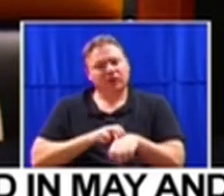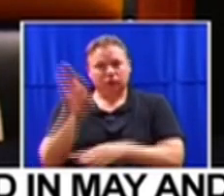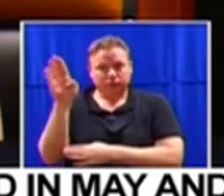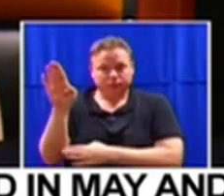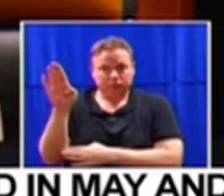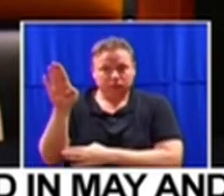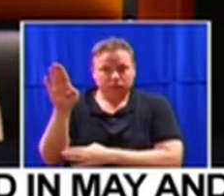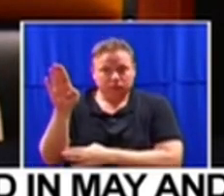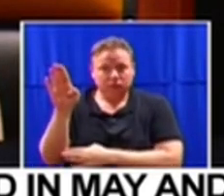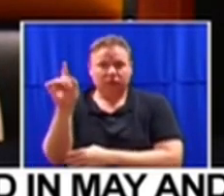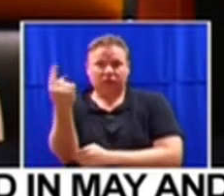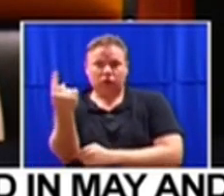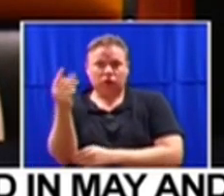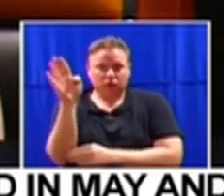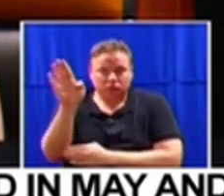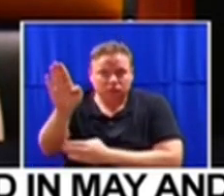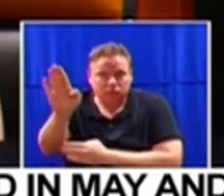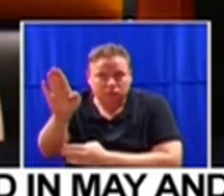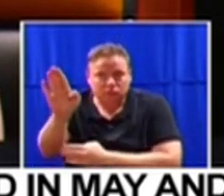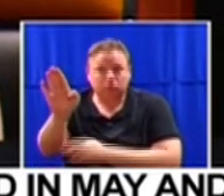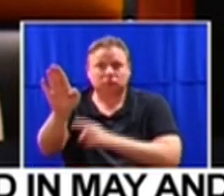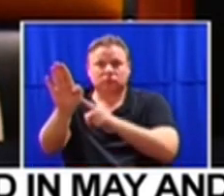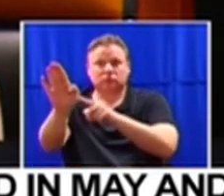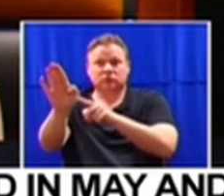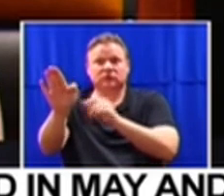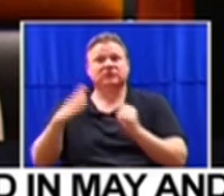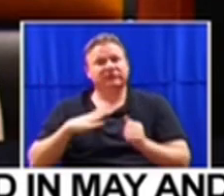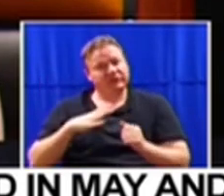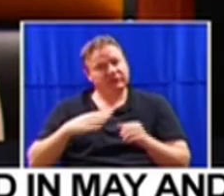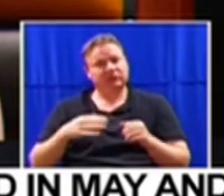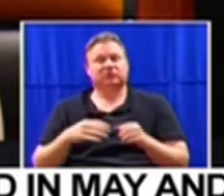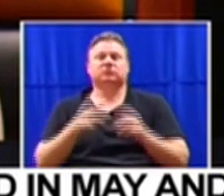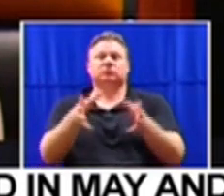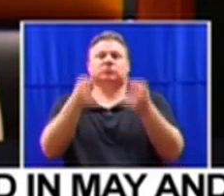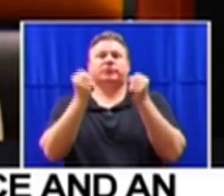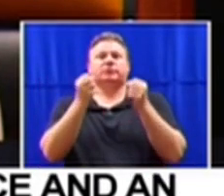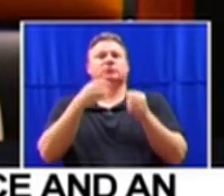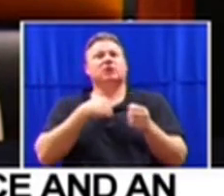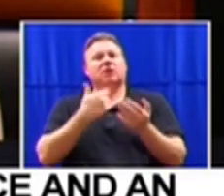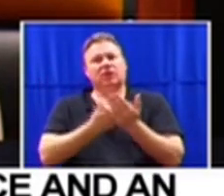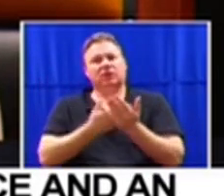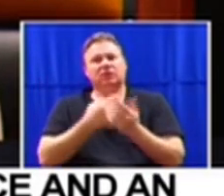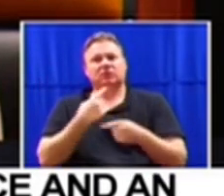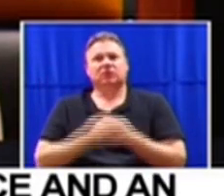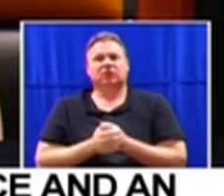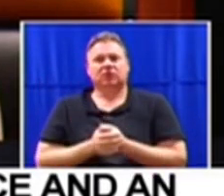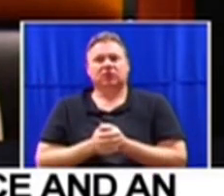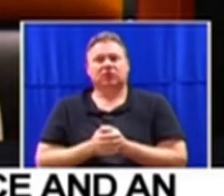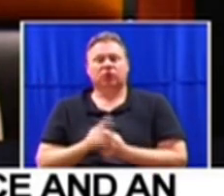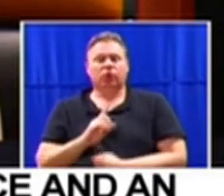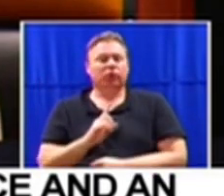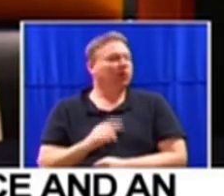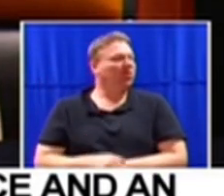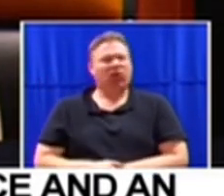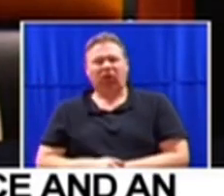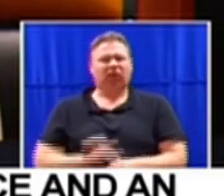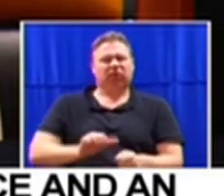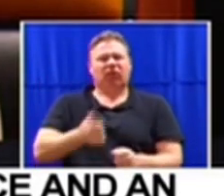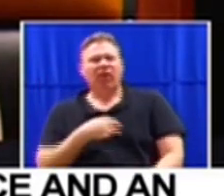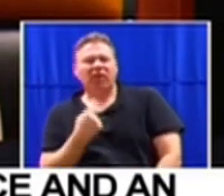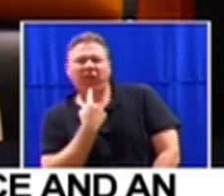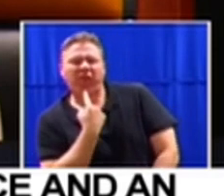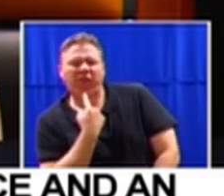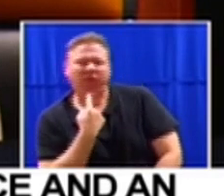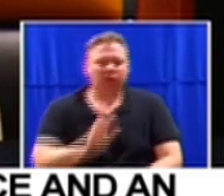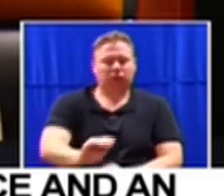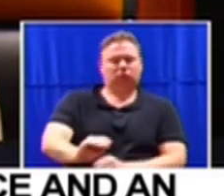if you switch on your mic, you are definitely doing something which is not allowed